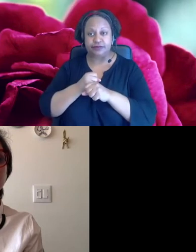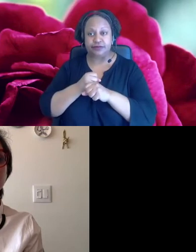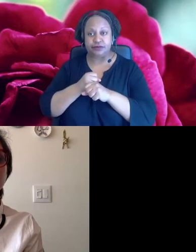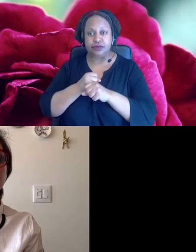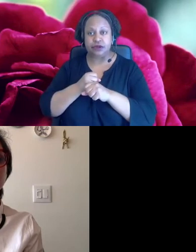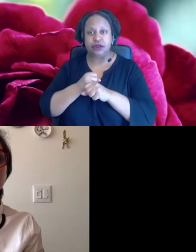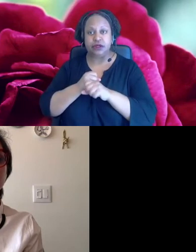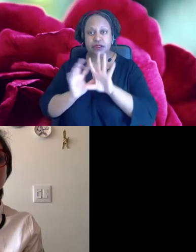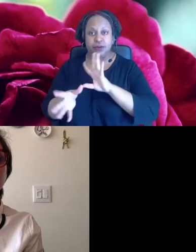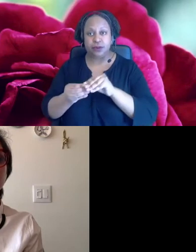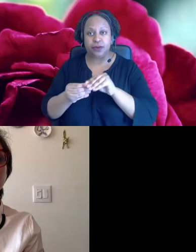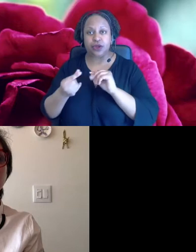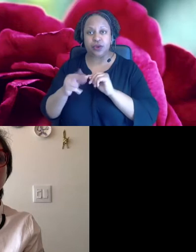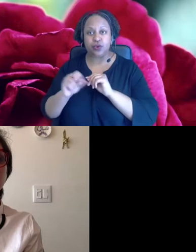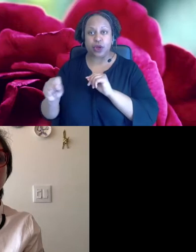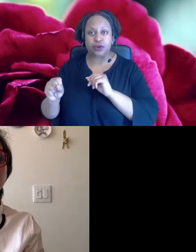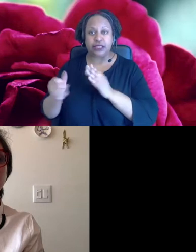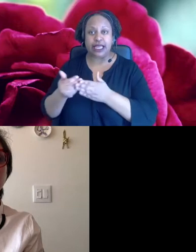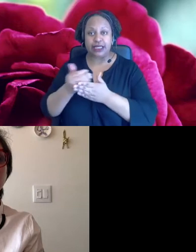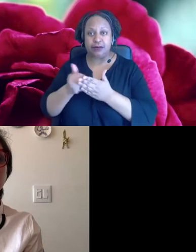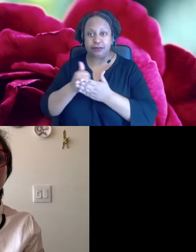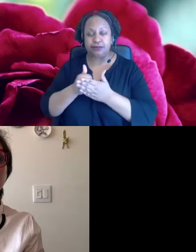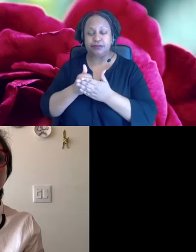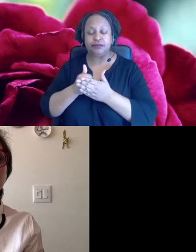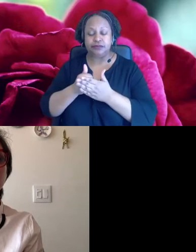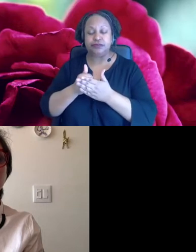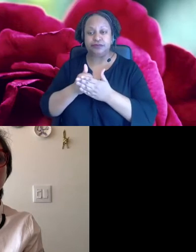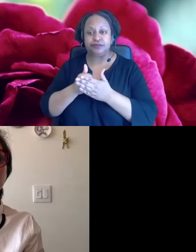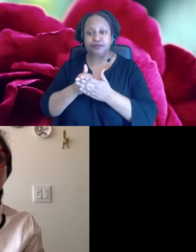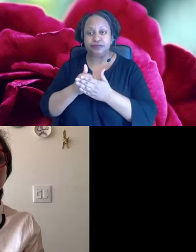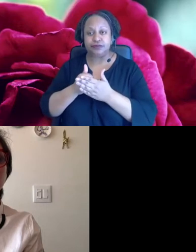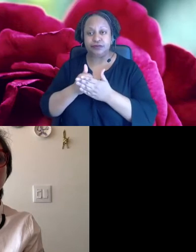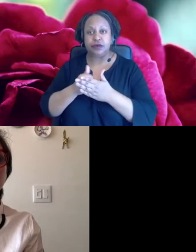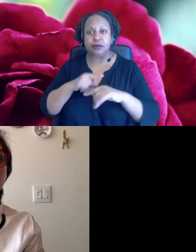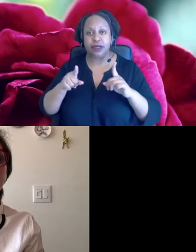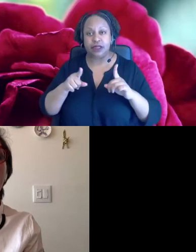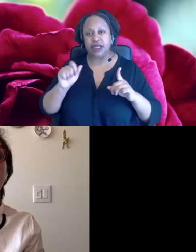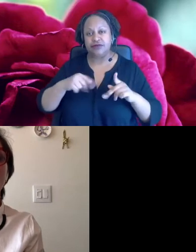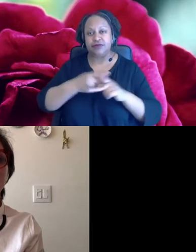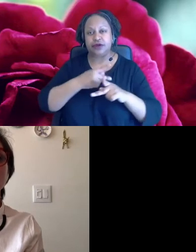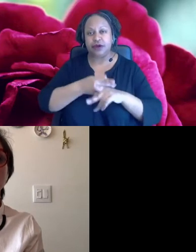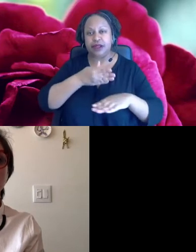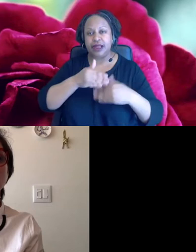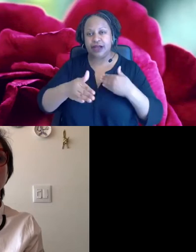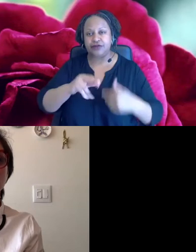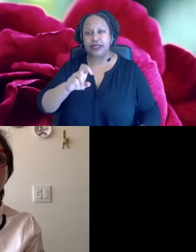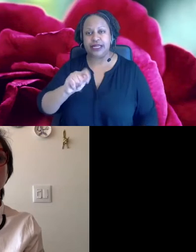gross income figure, but the deduction happens after the net income. So it